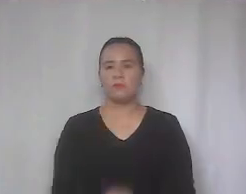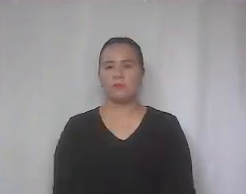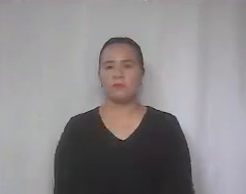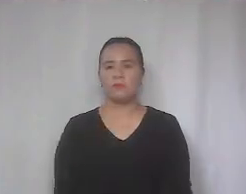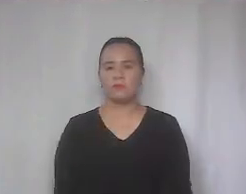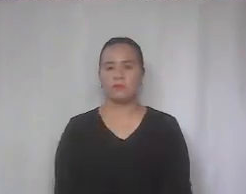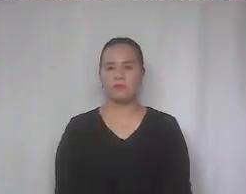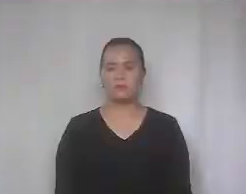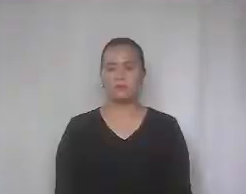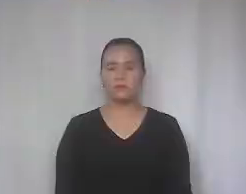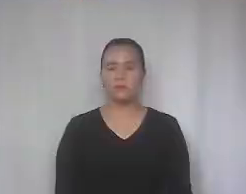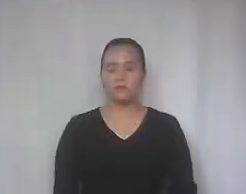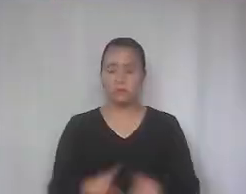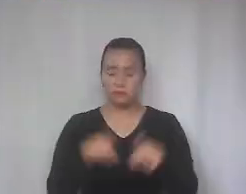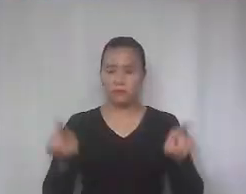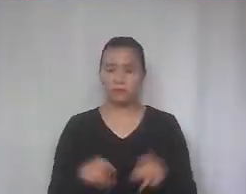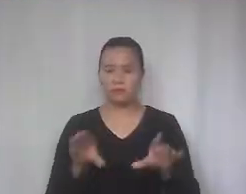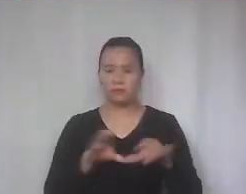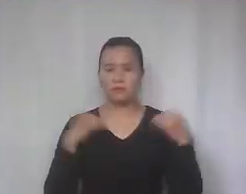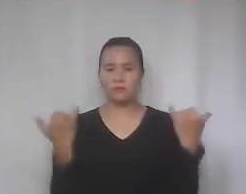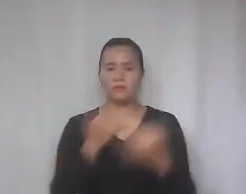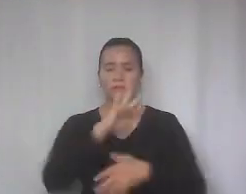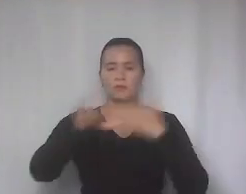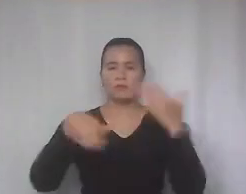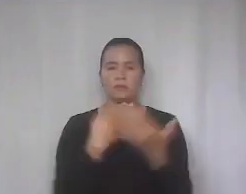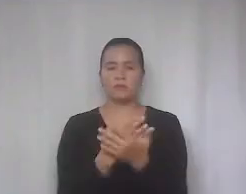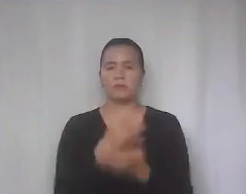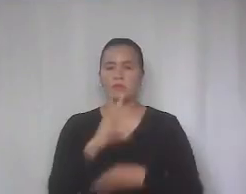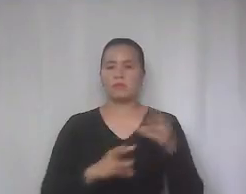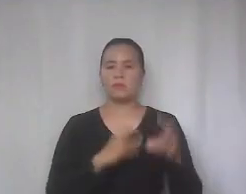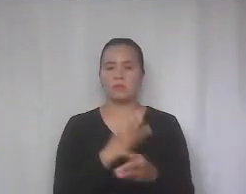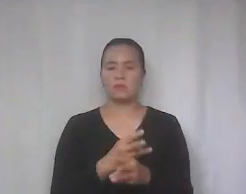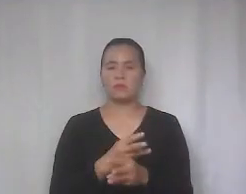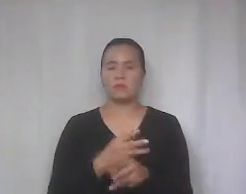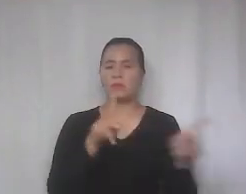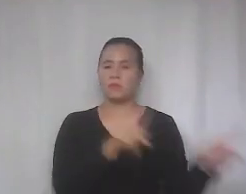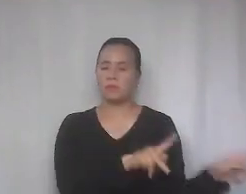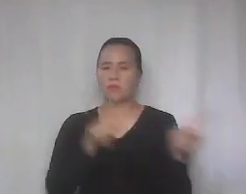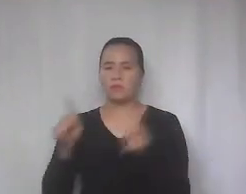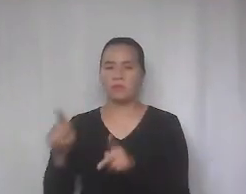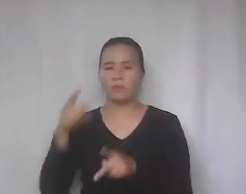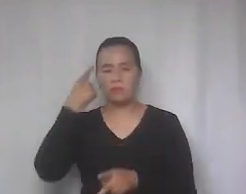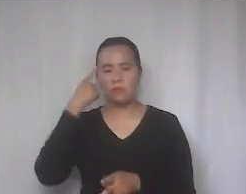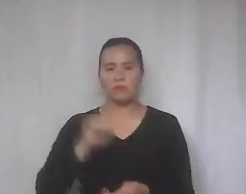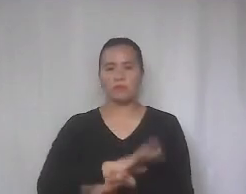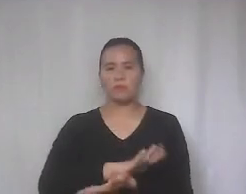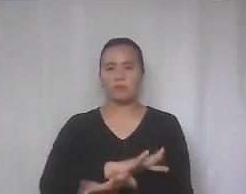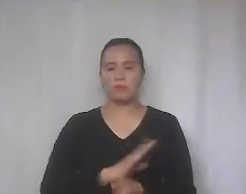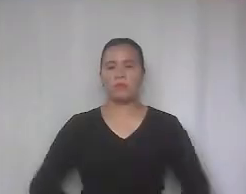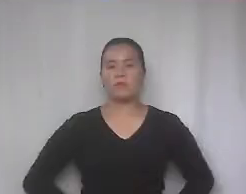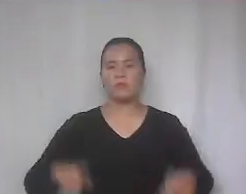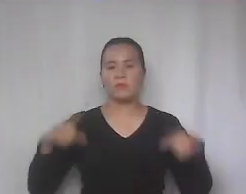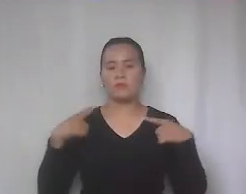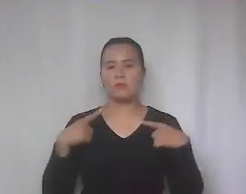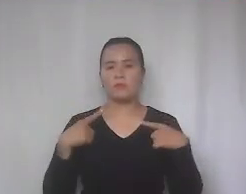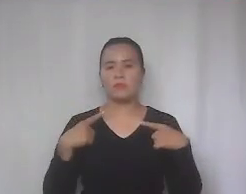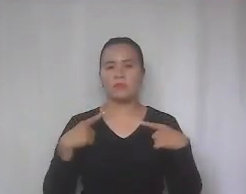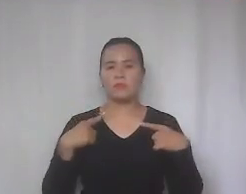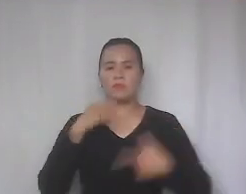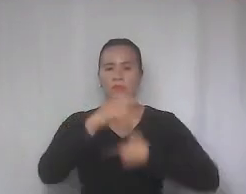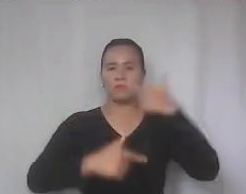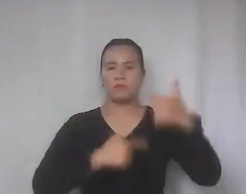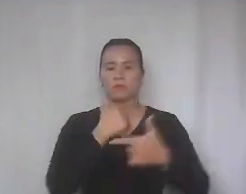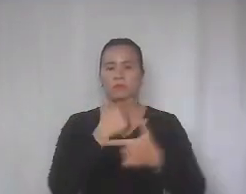As communities around the world prepare for post-pandemic life, we want others to join this global cause to make society more